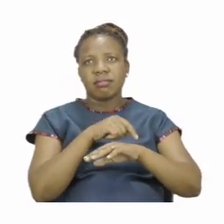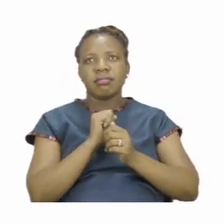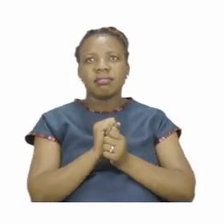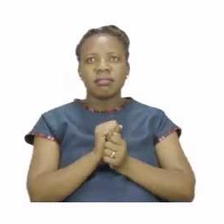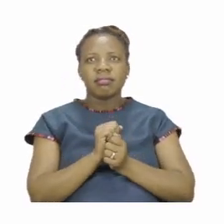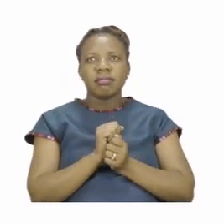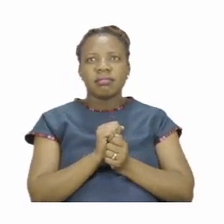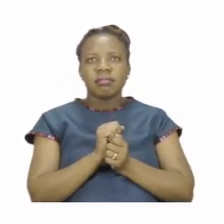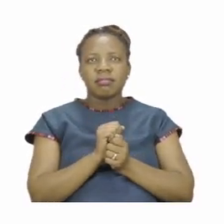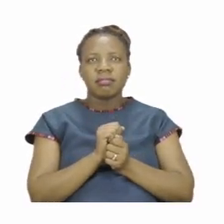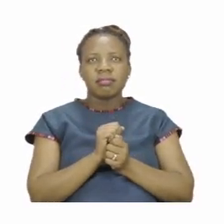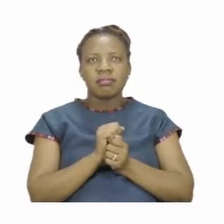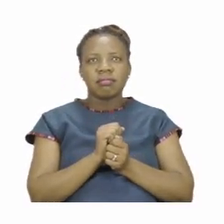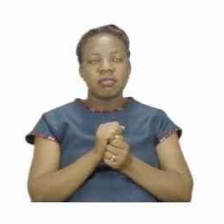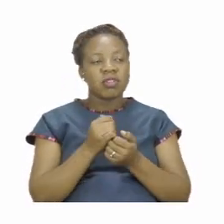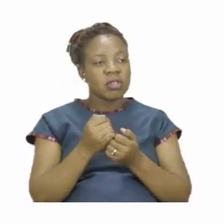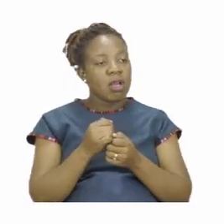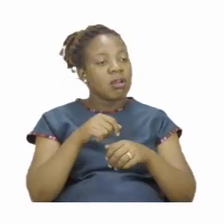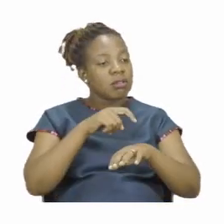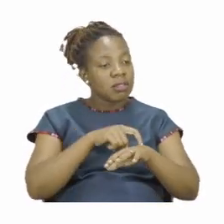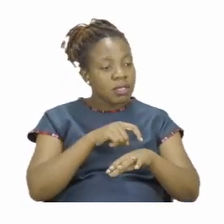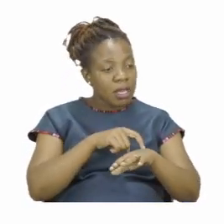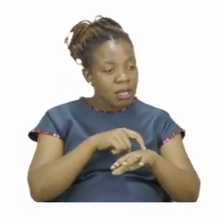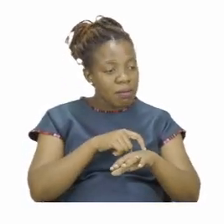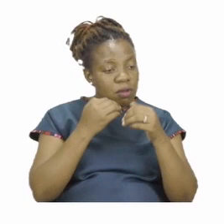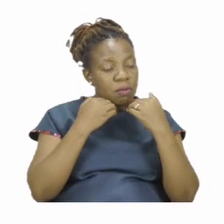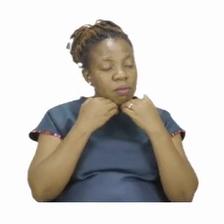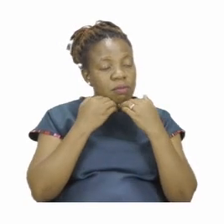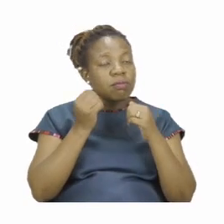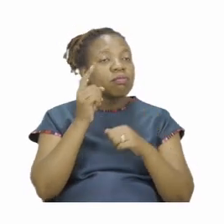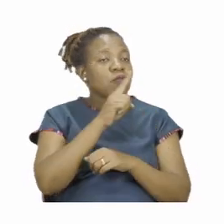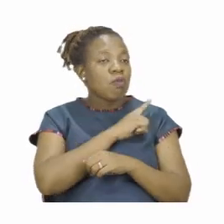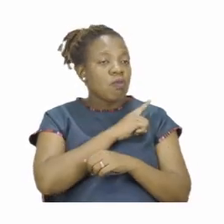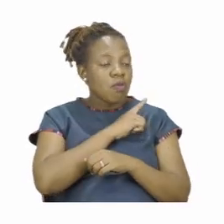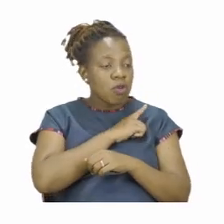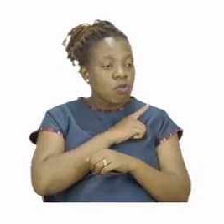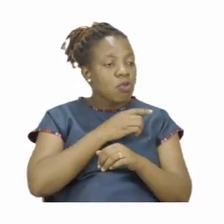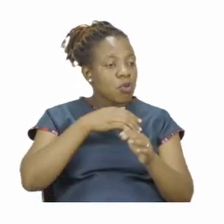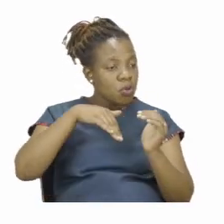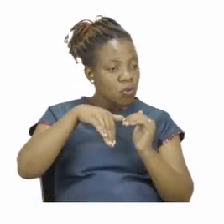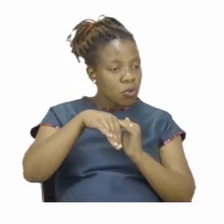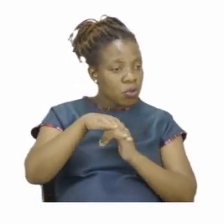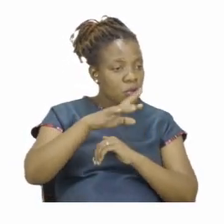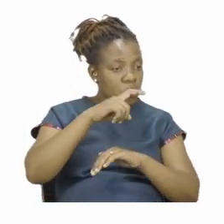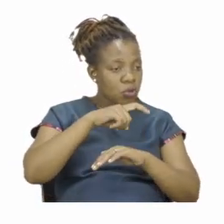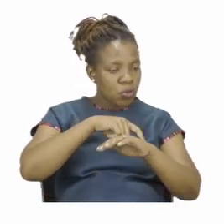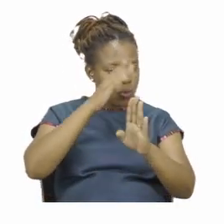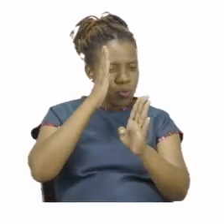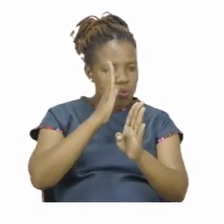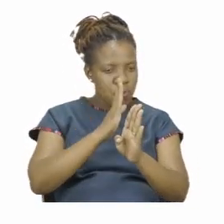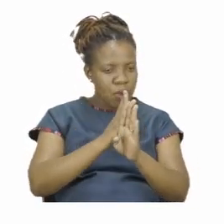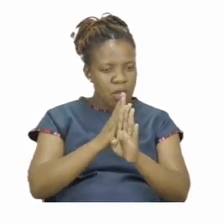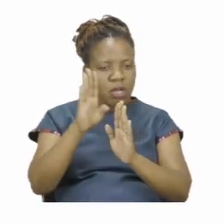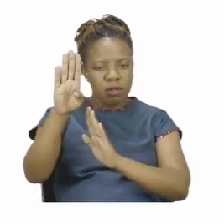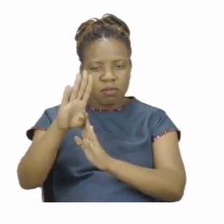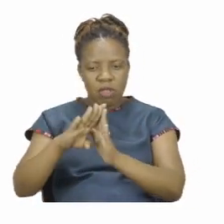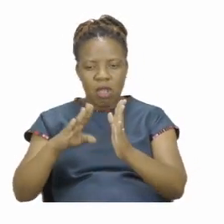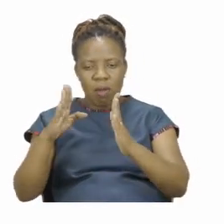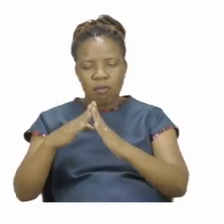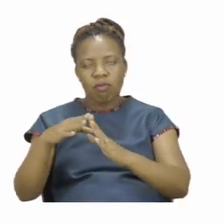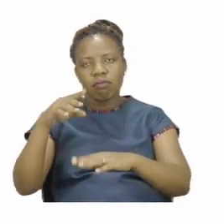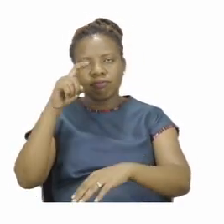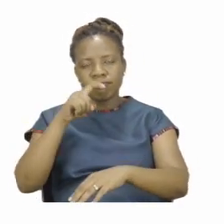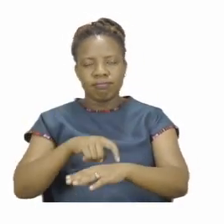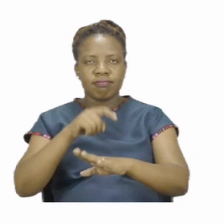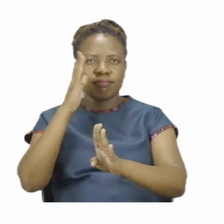to school, come back on time as well. Today, we have a few clocks that we need to read the